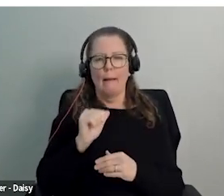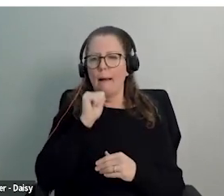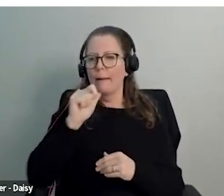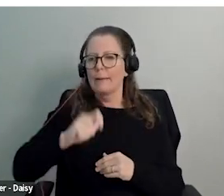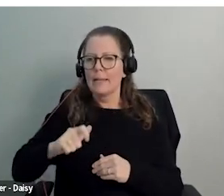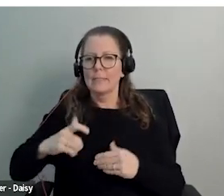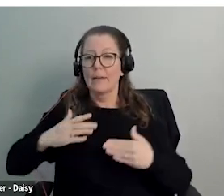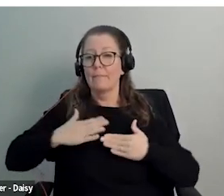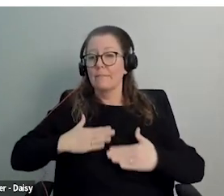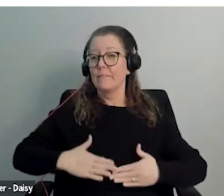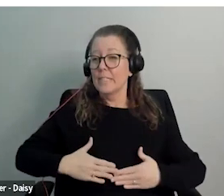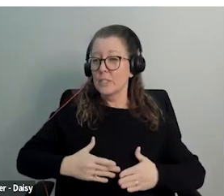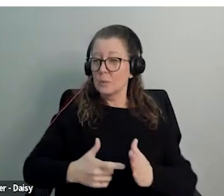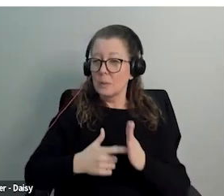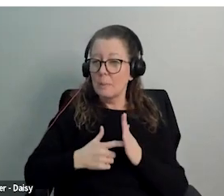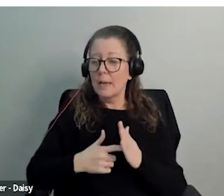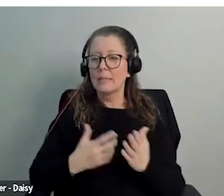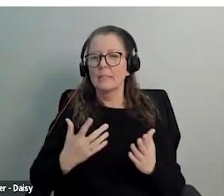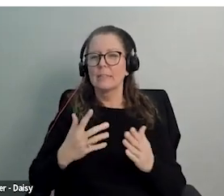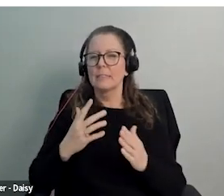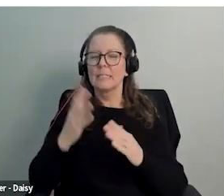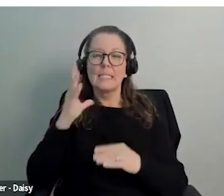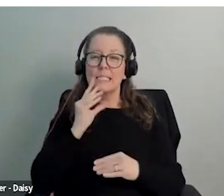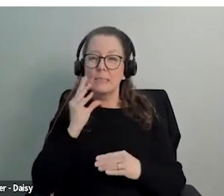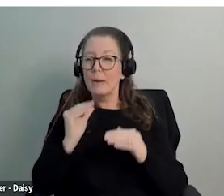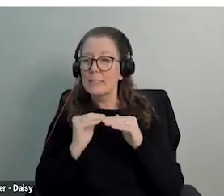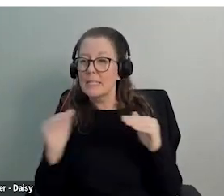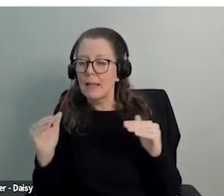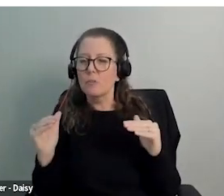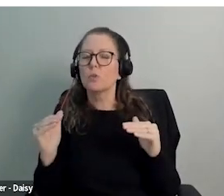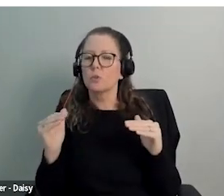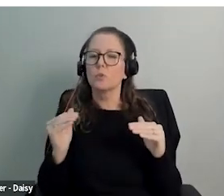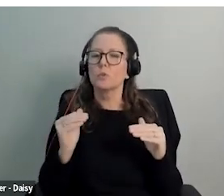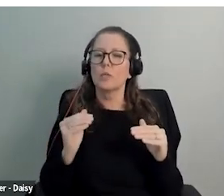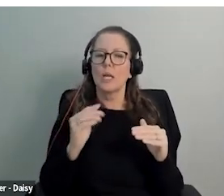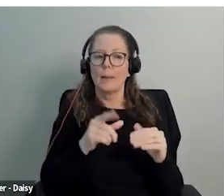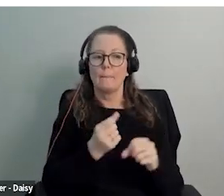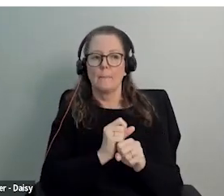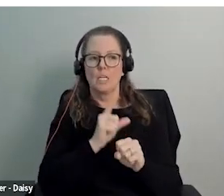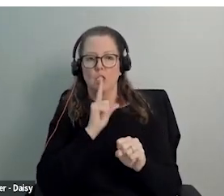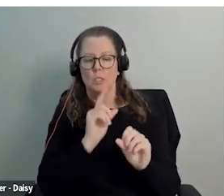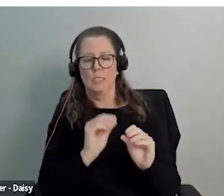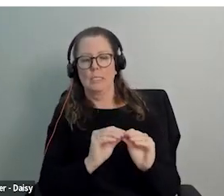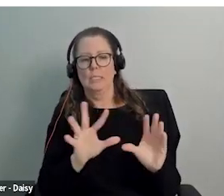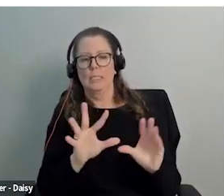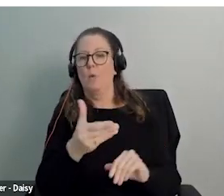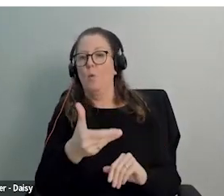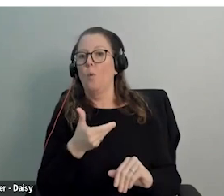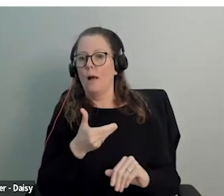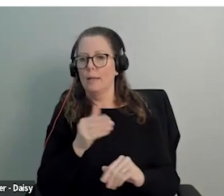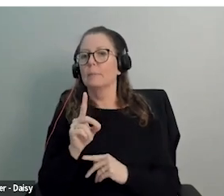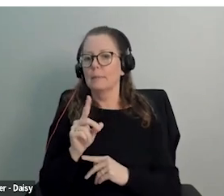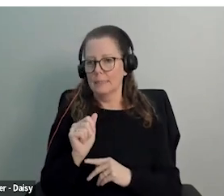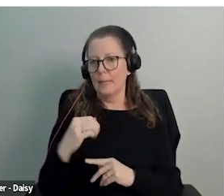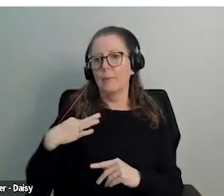or excessive experience levels. Companies committed to accessibility may also explicitly welcome disabled candidates and